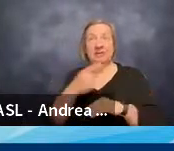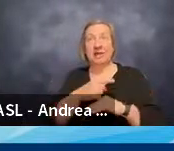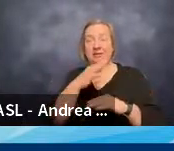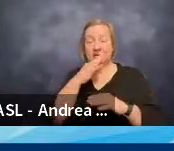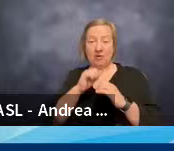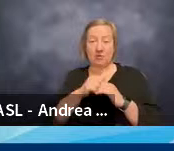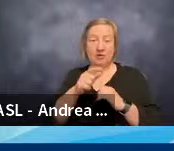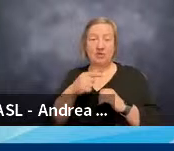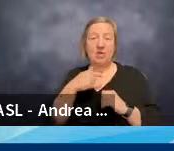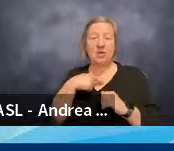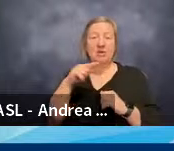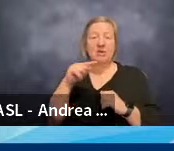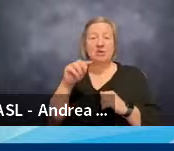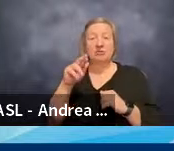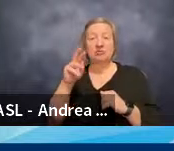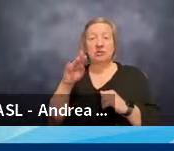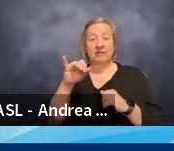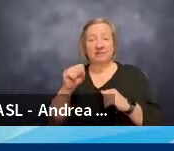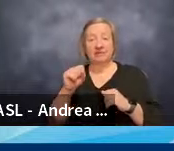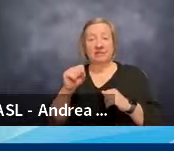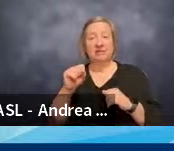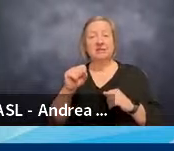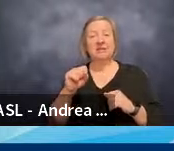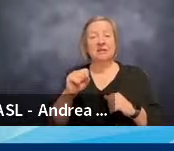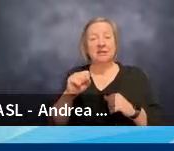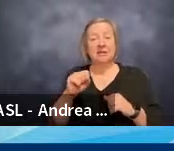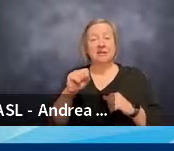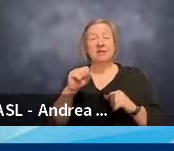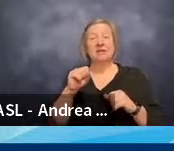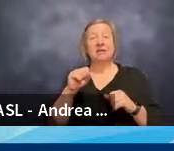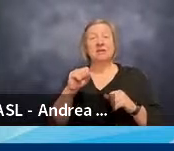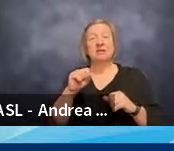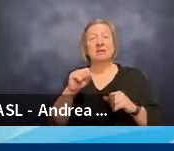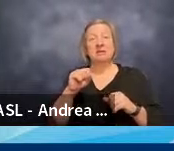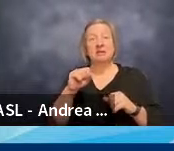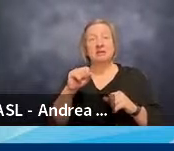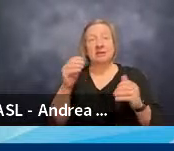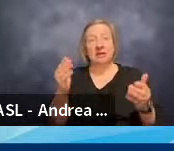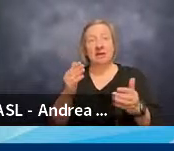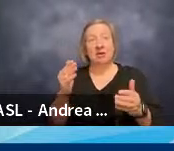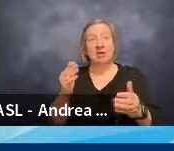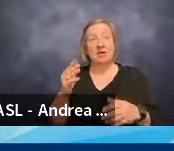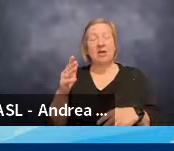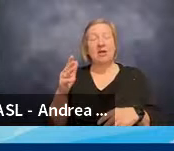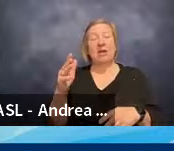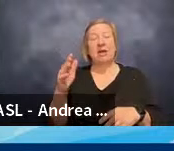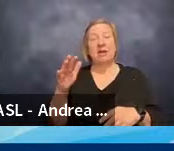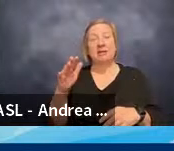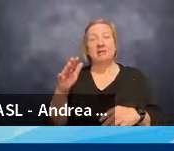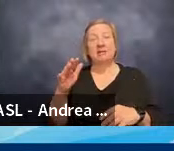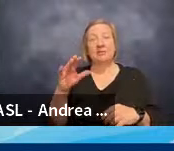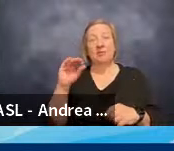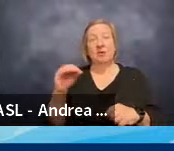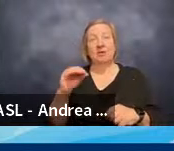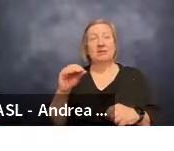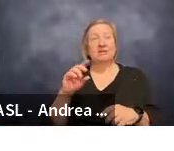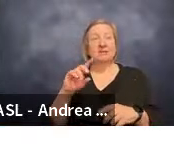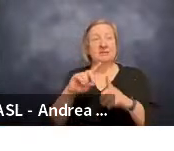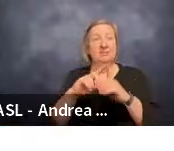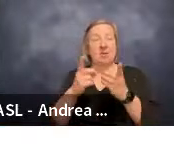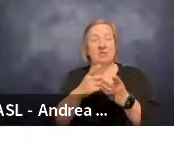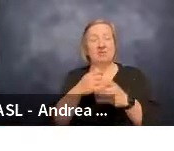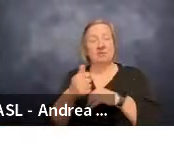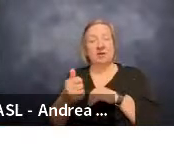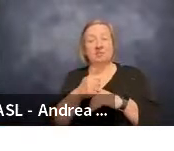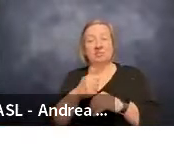I'm Travis Brower, Assistant Director for the Oregon Department of Transportation, and I'm going to take the first part of this conversation. But Carl, do you want